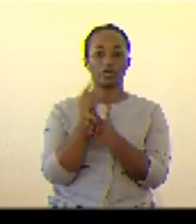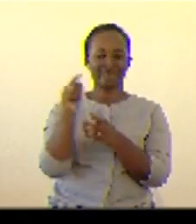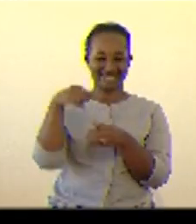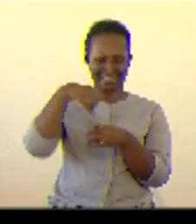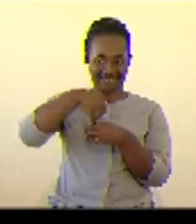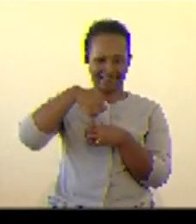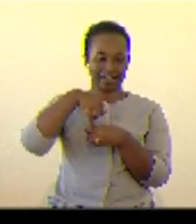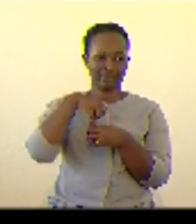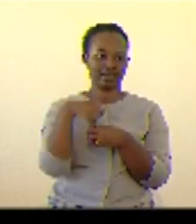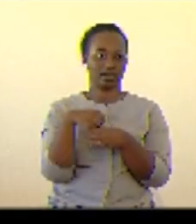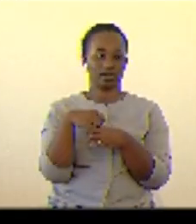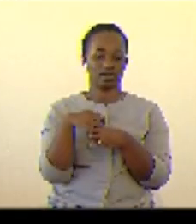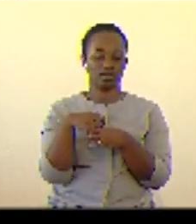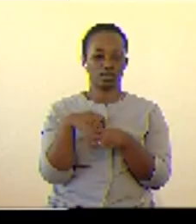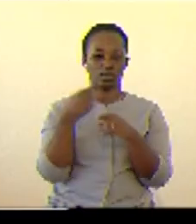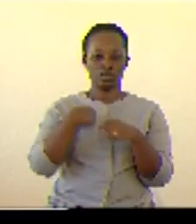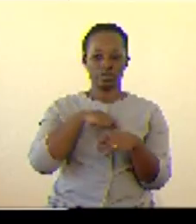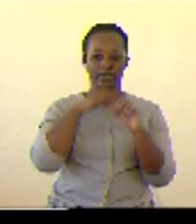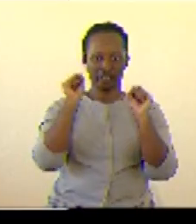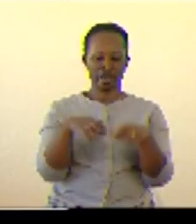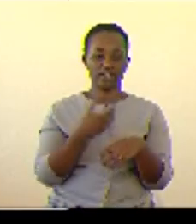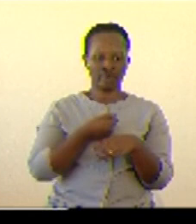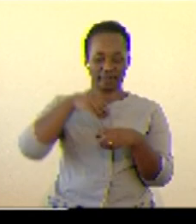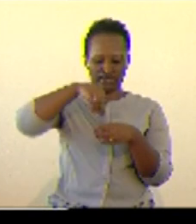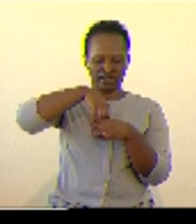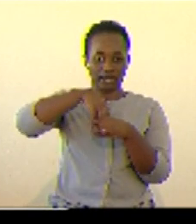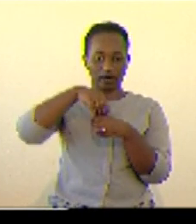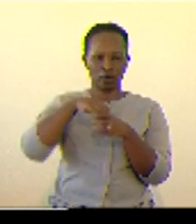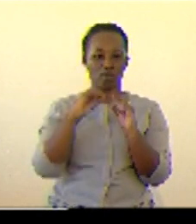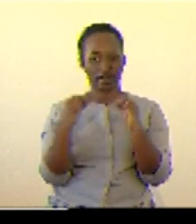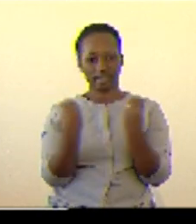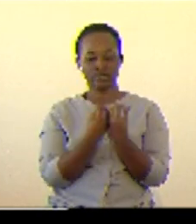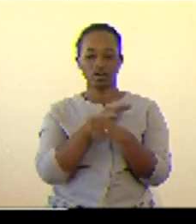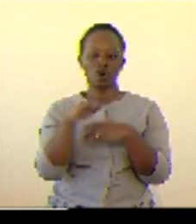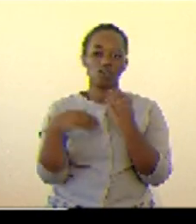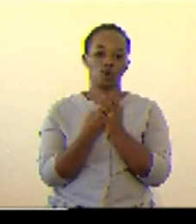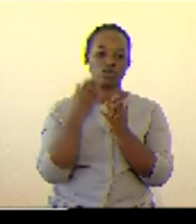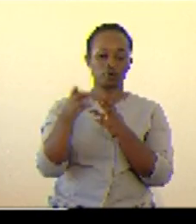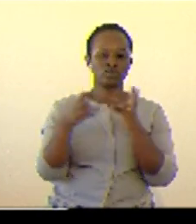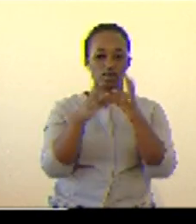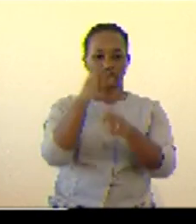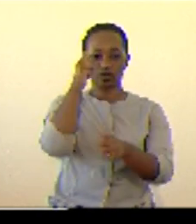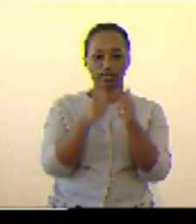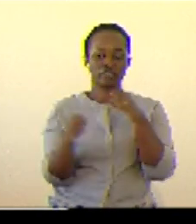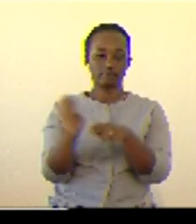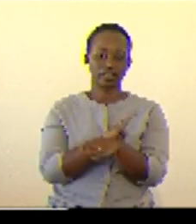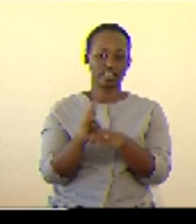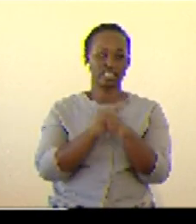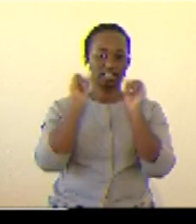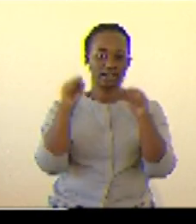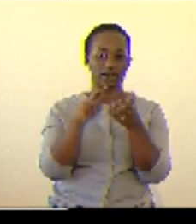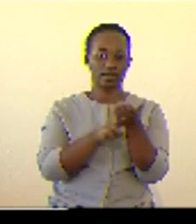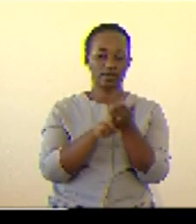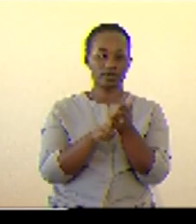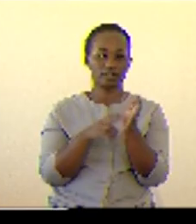internally, we can have internal organization, all those strategies which a business can use and it